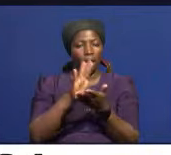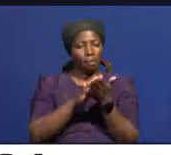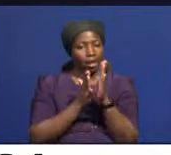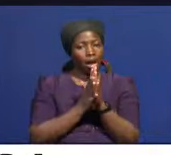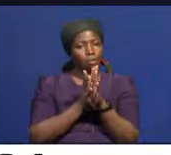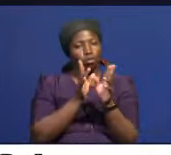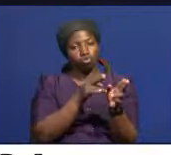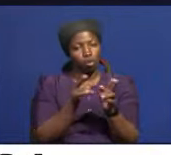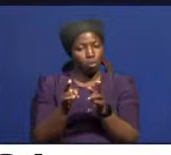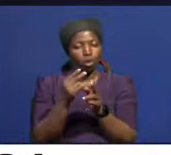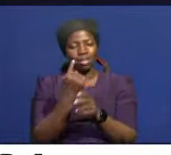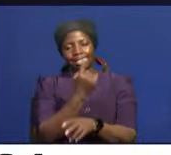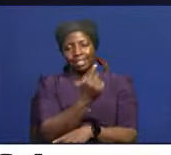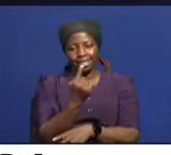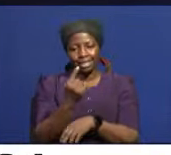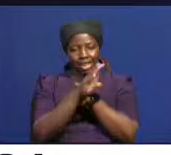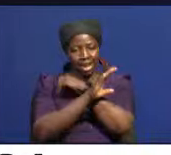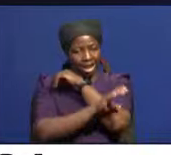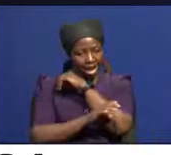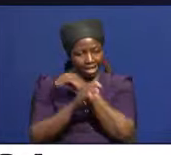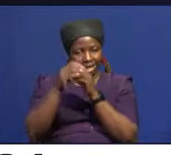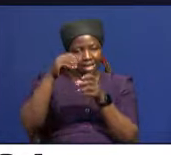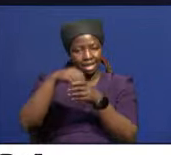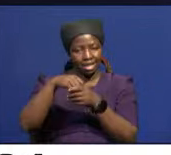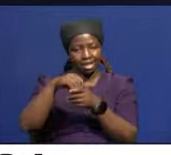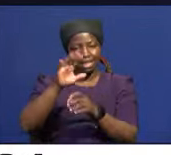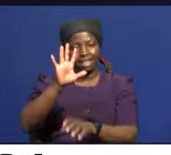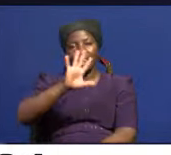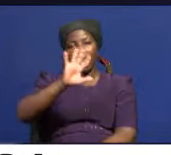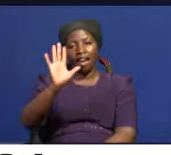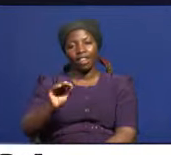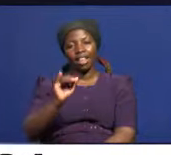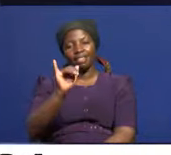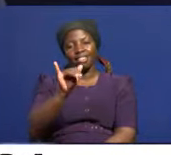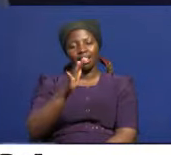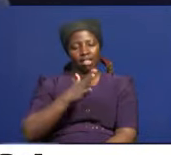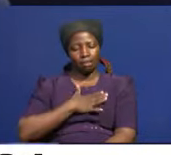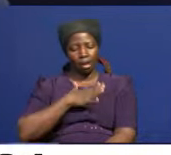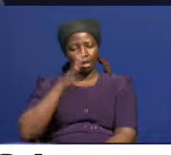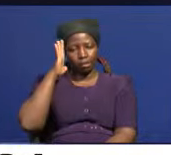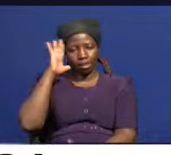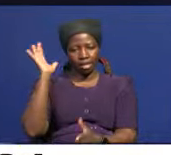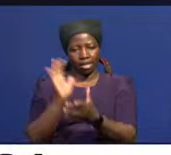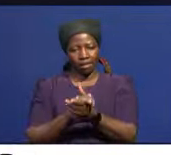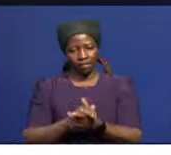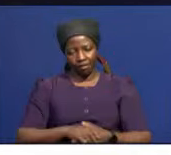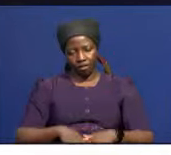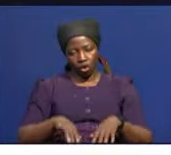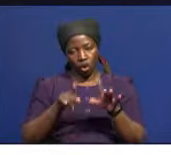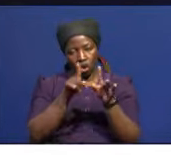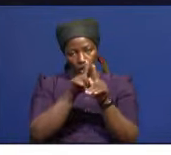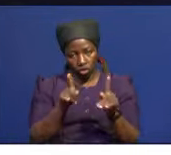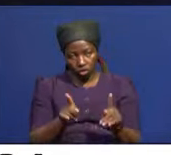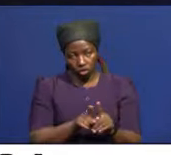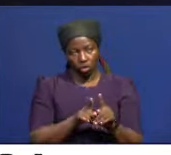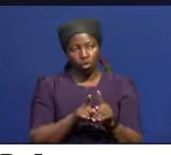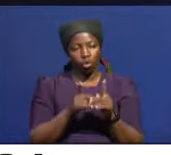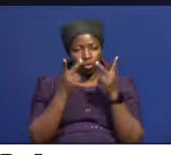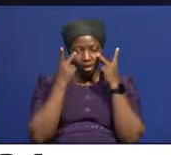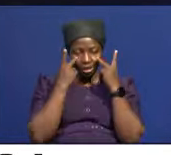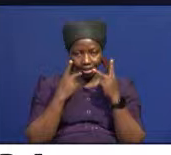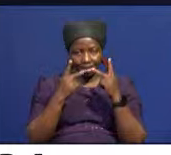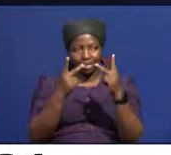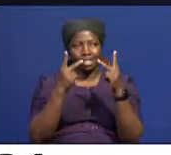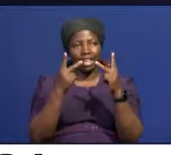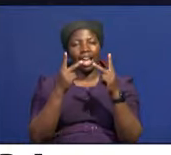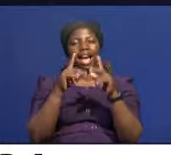trend in every country on our continent. That is my belief. Accordingly, we see a